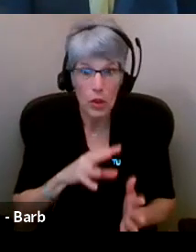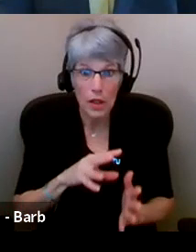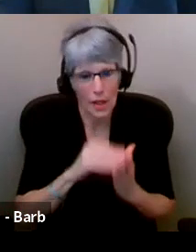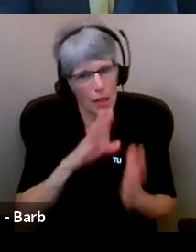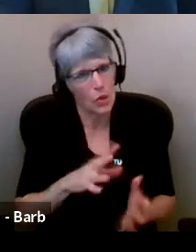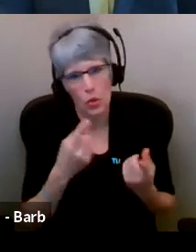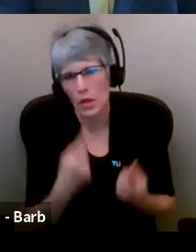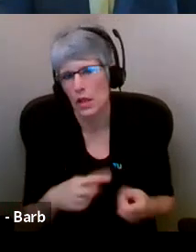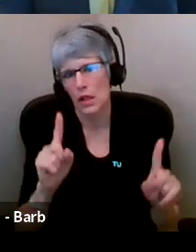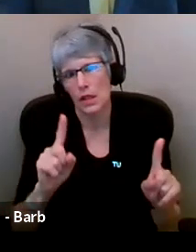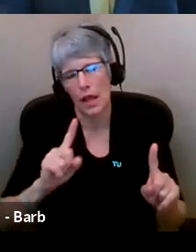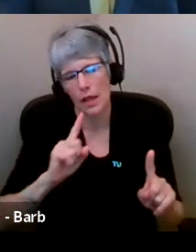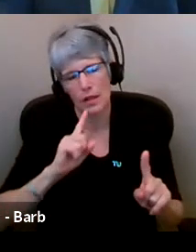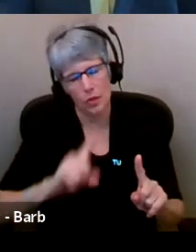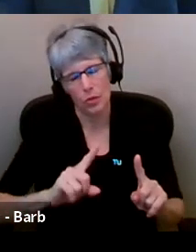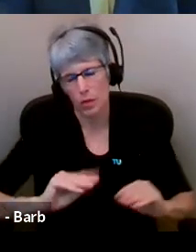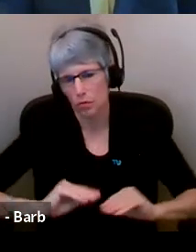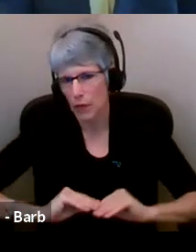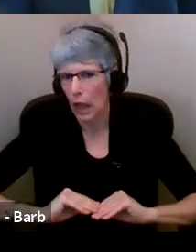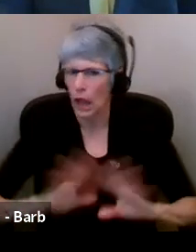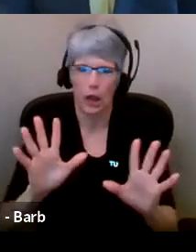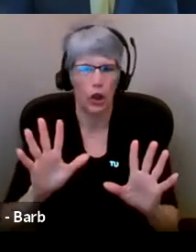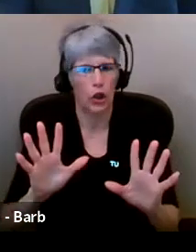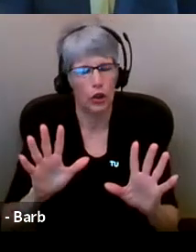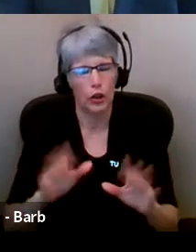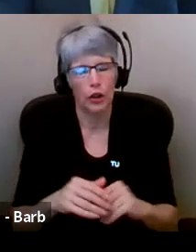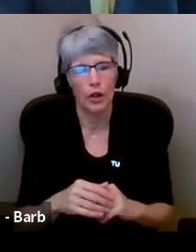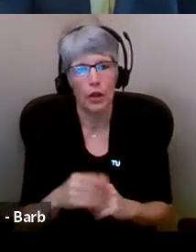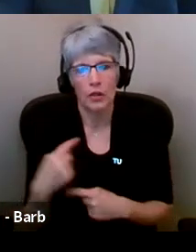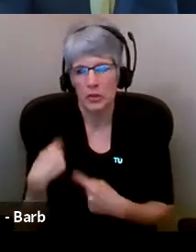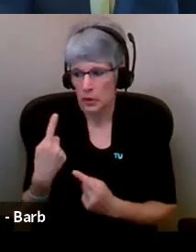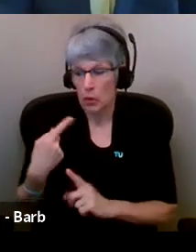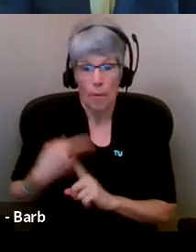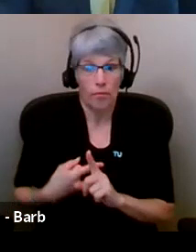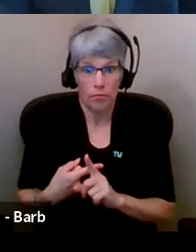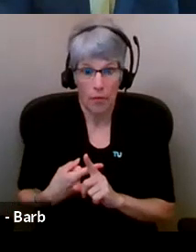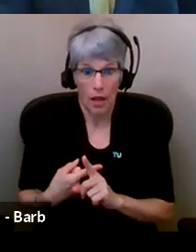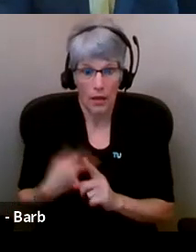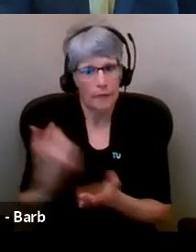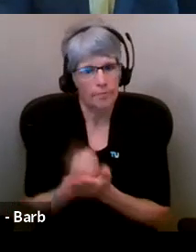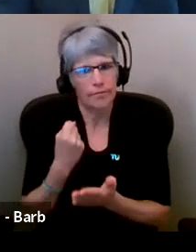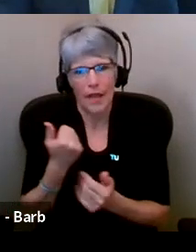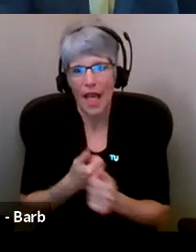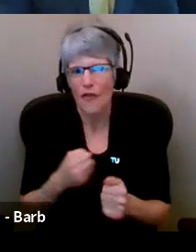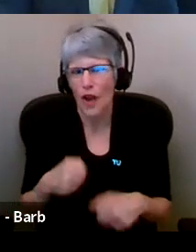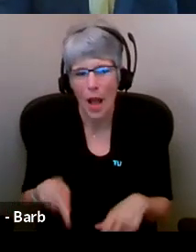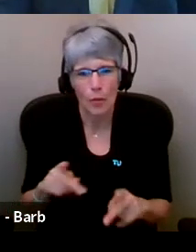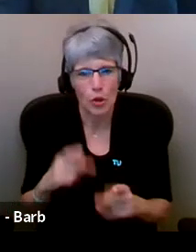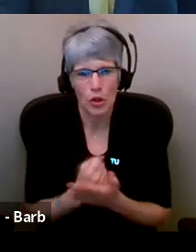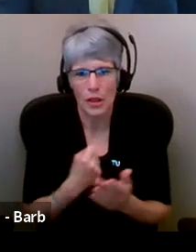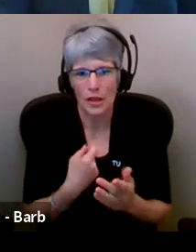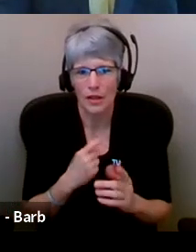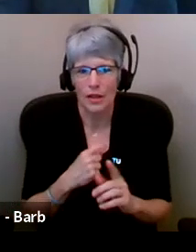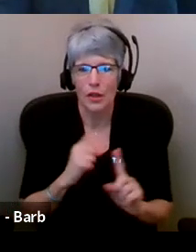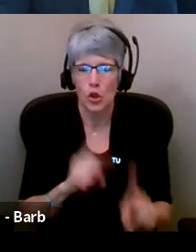through loud and clear. For the last month or so, I've taken every opportunity to be able to attend